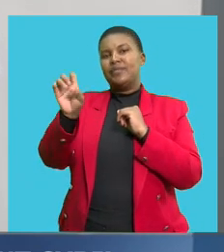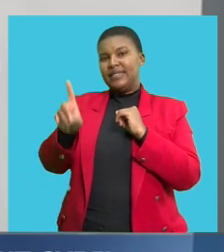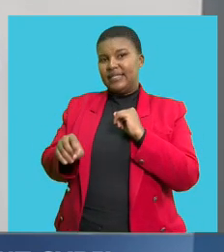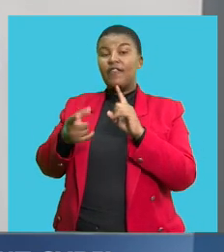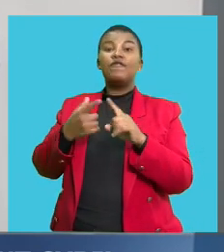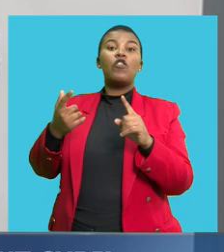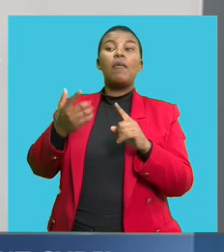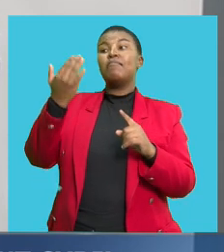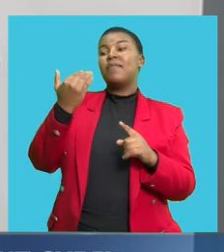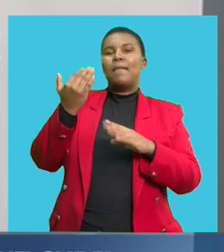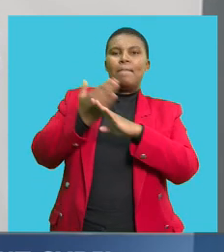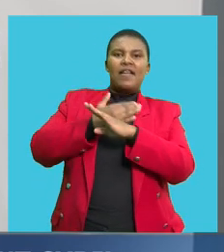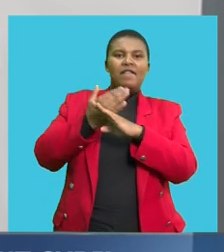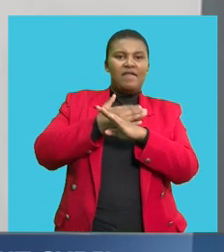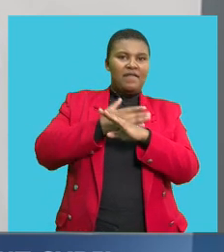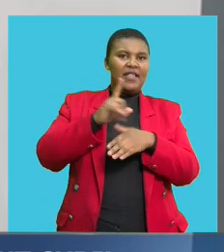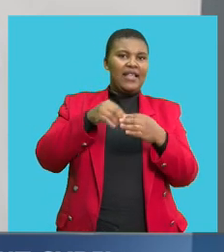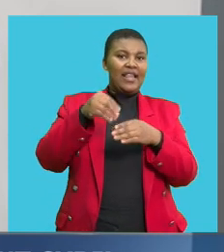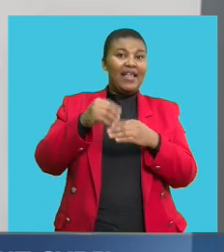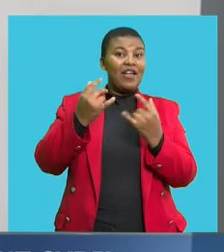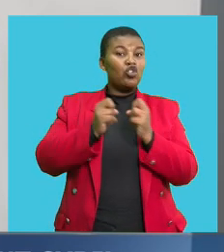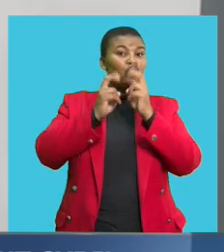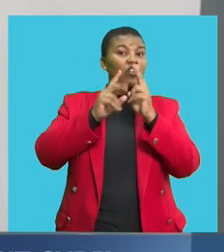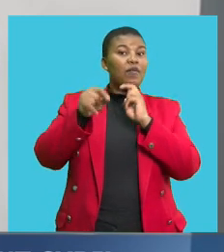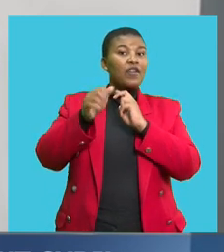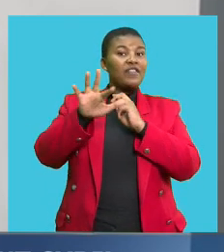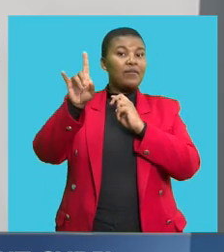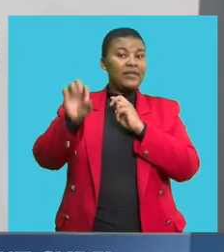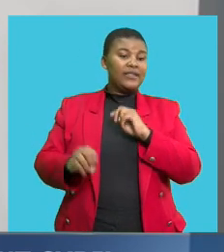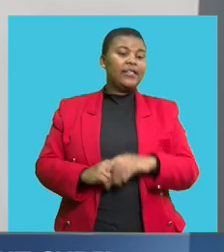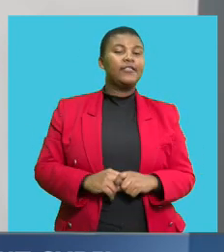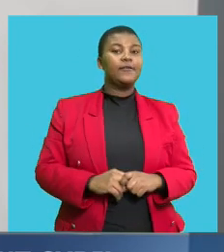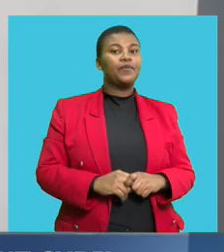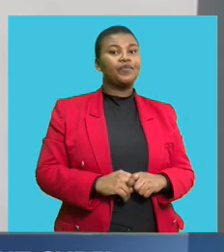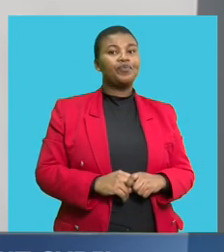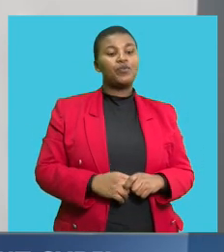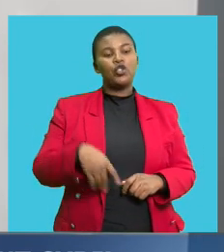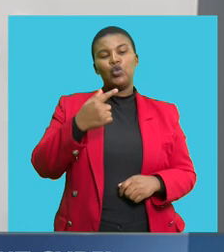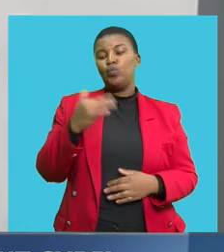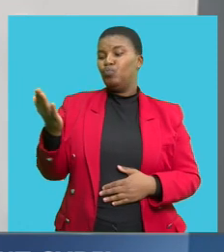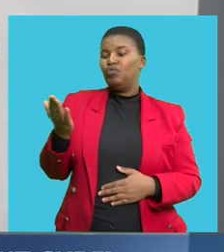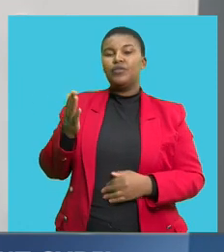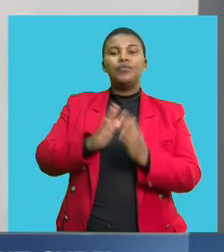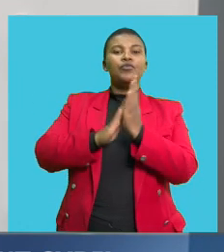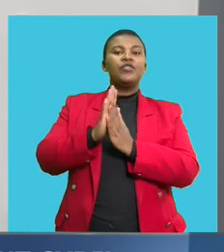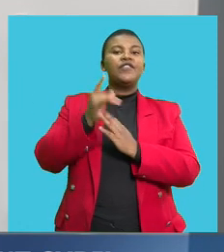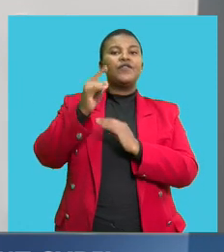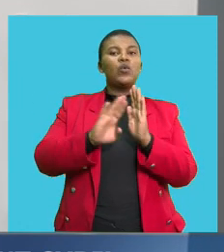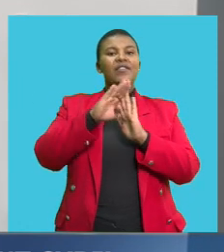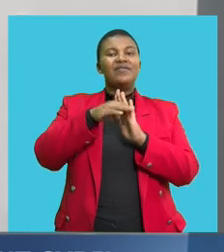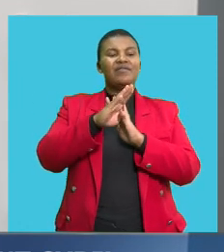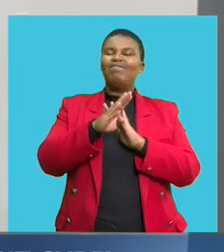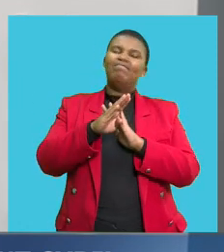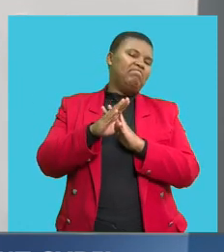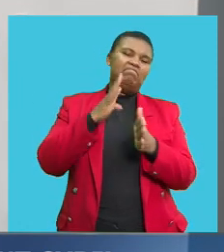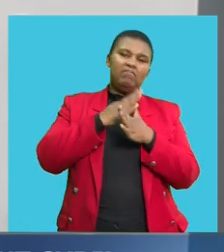a pre-election level of 12.5%. Our inflation print came out today at 5.2%, which doesn't really bode well